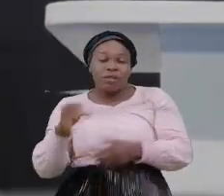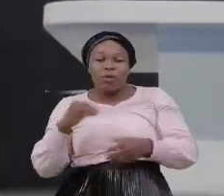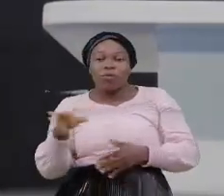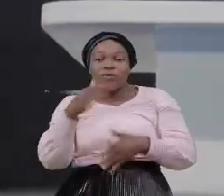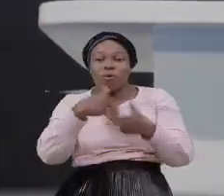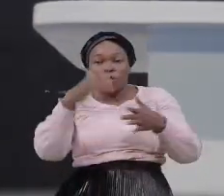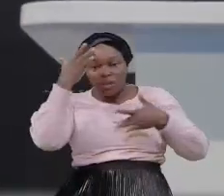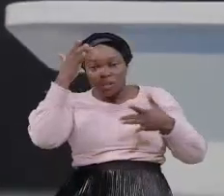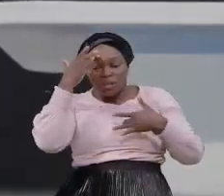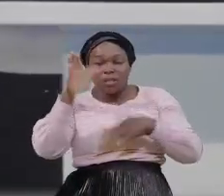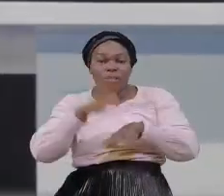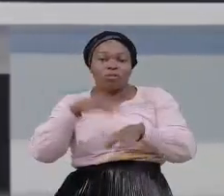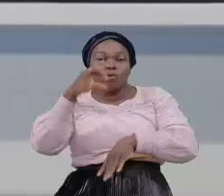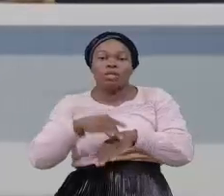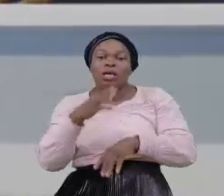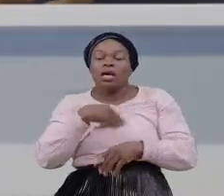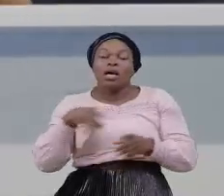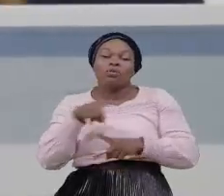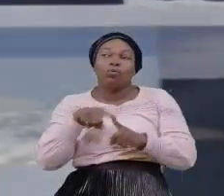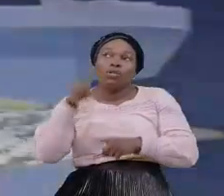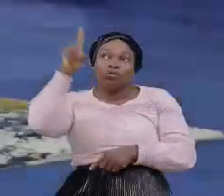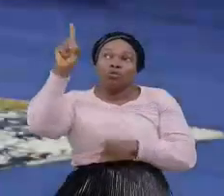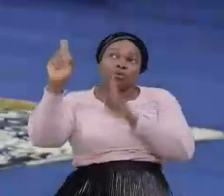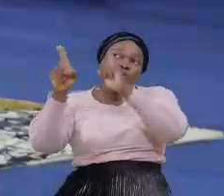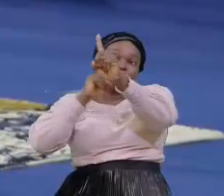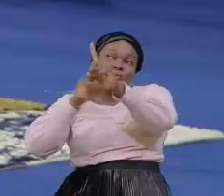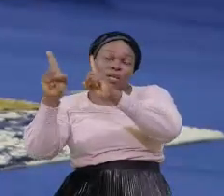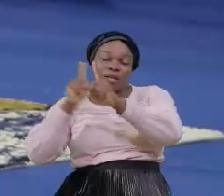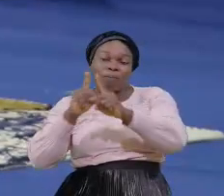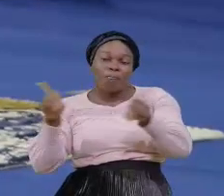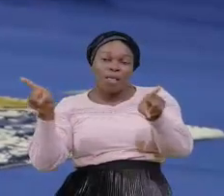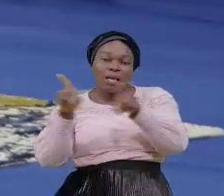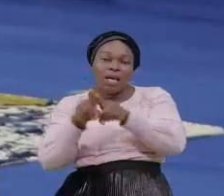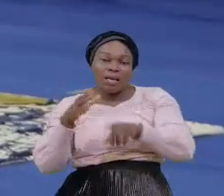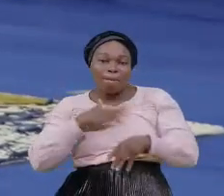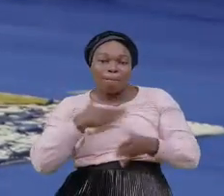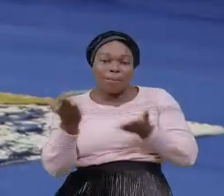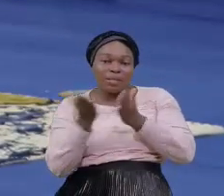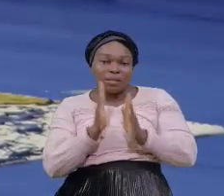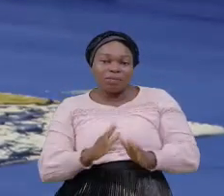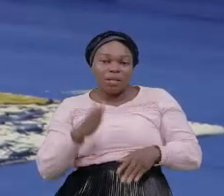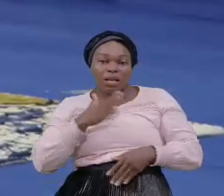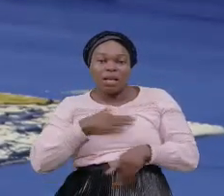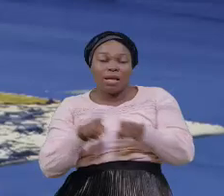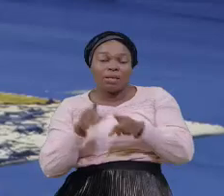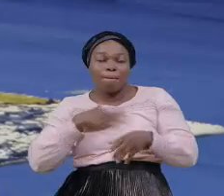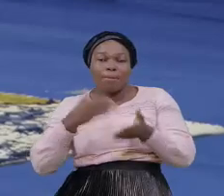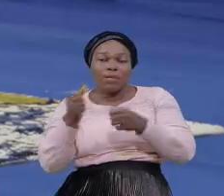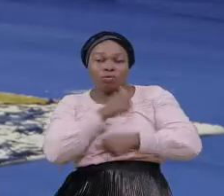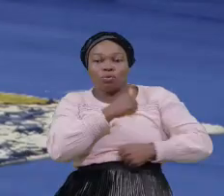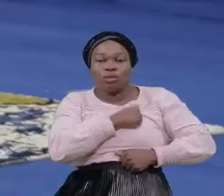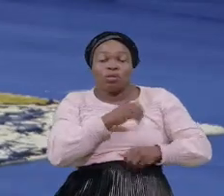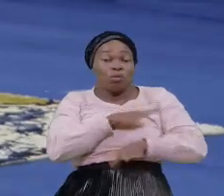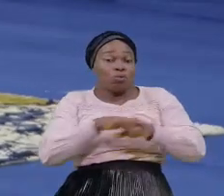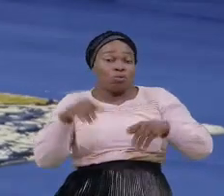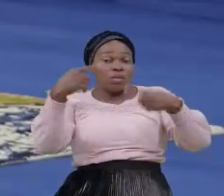And when you speak, like my servants, like my soldiers, don't argue with me.